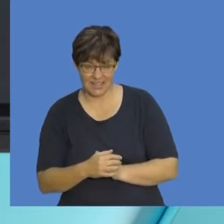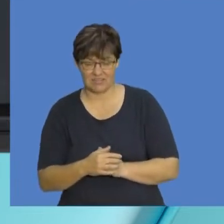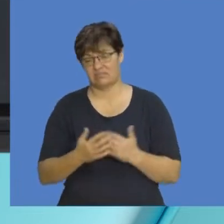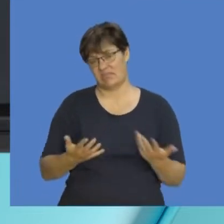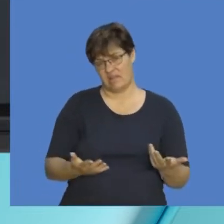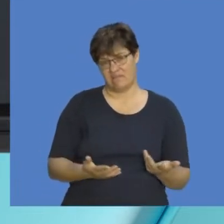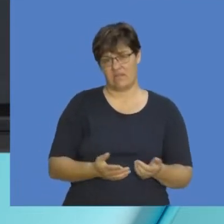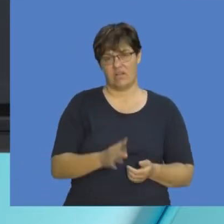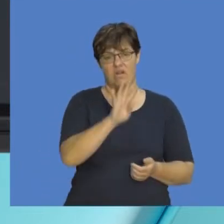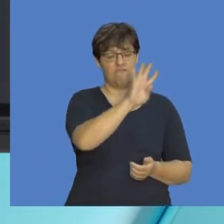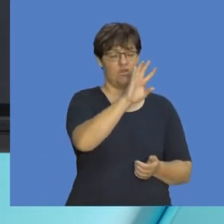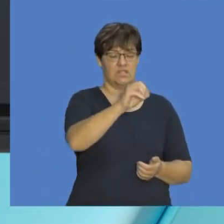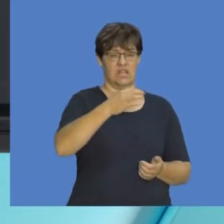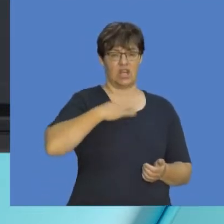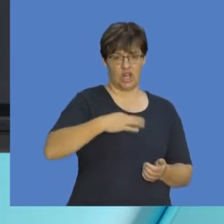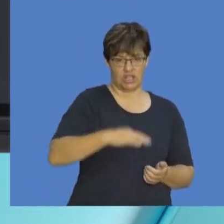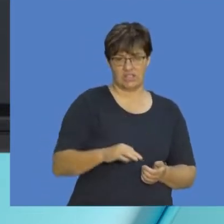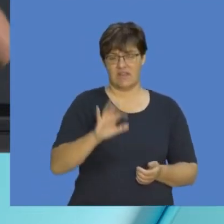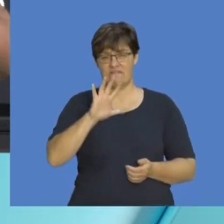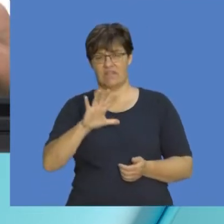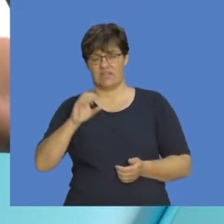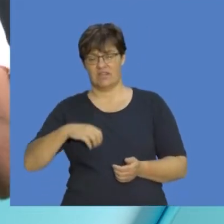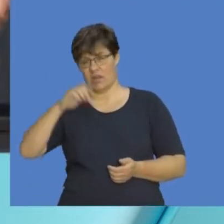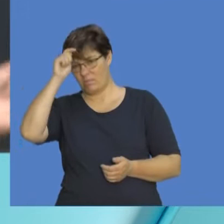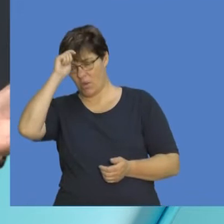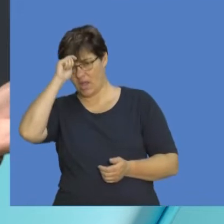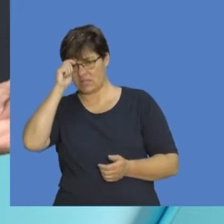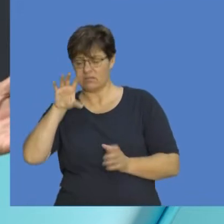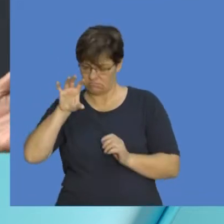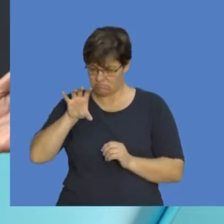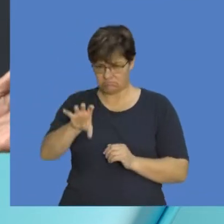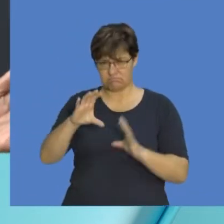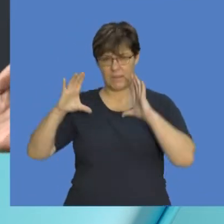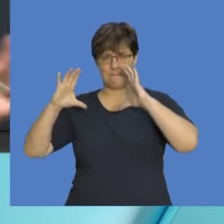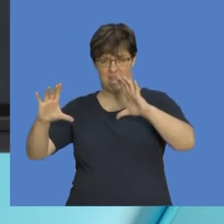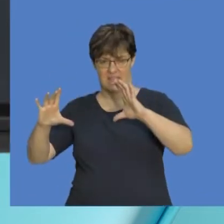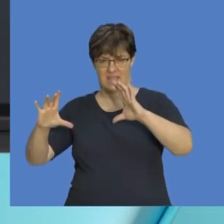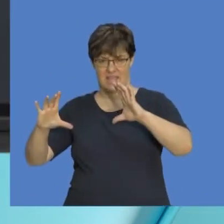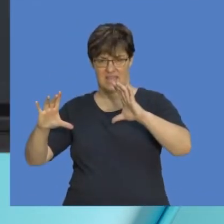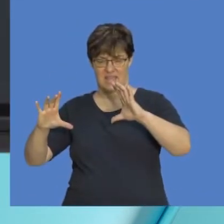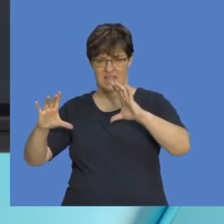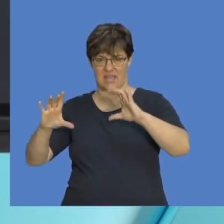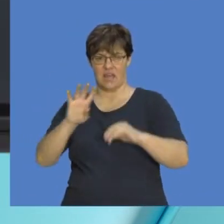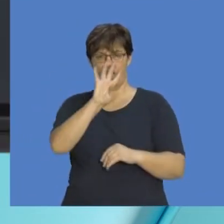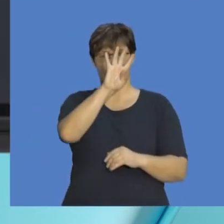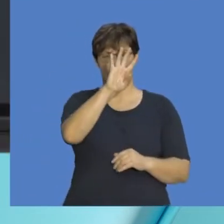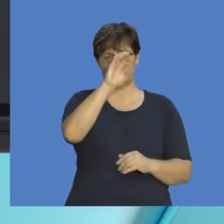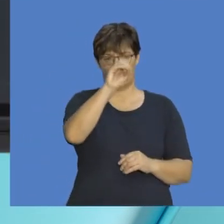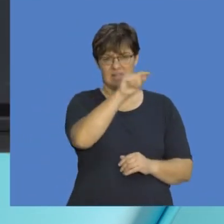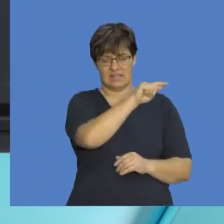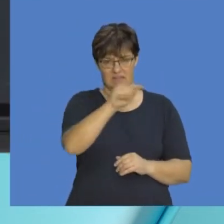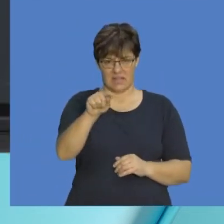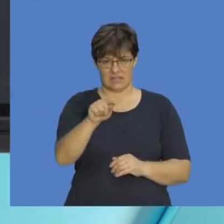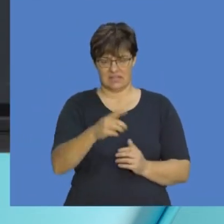I have 40 girls and 50 boys, I can draw that in a pie chart. I just have to say 40